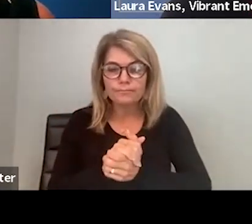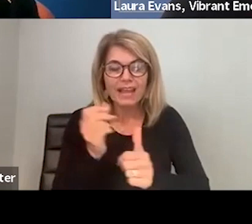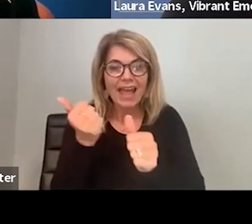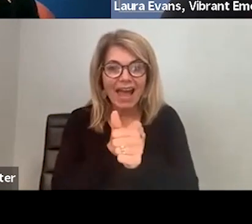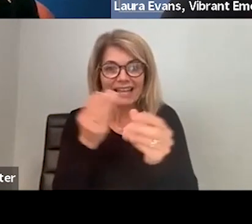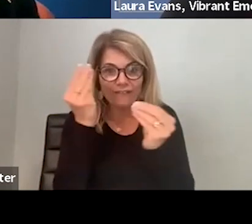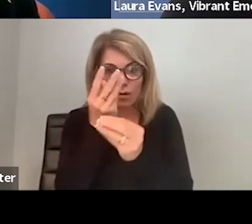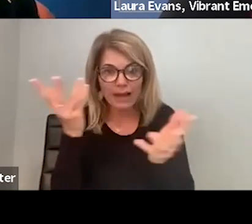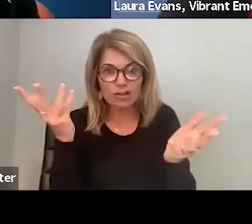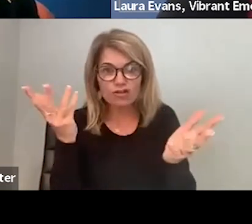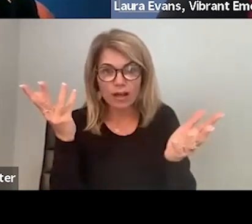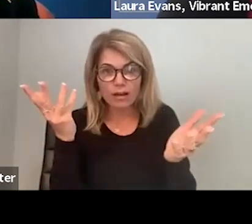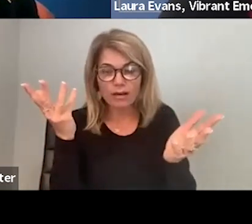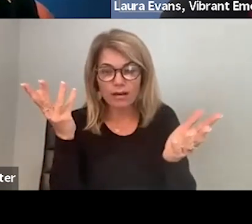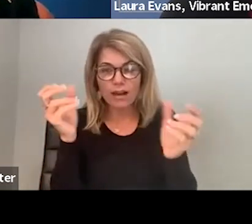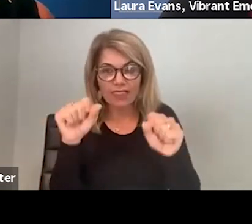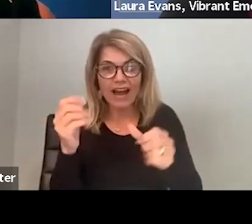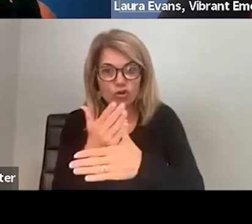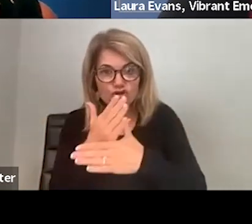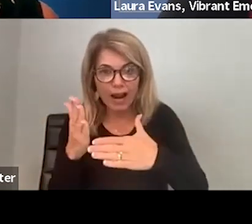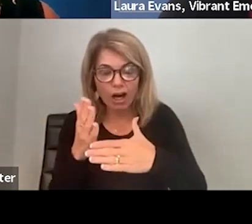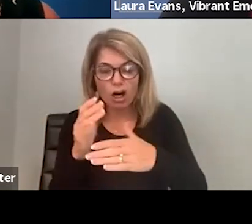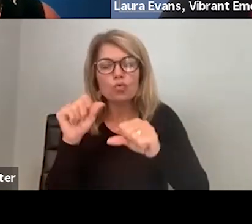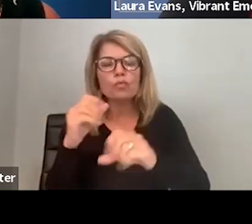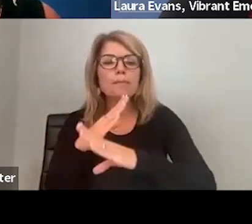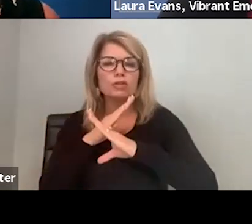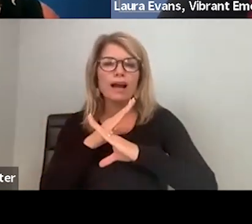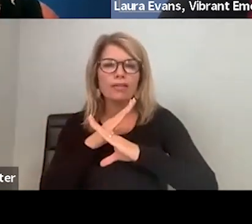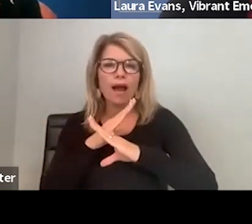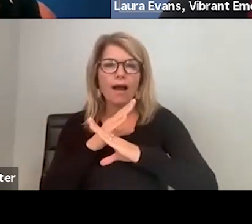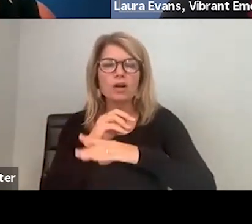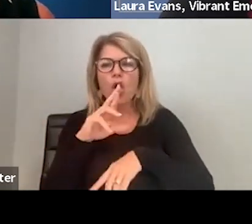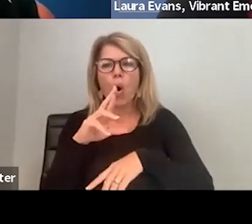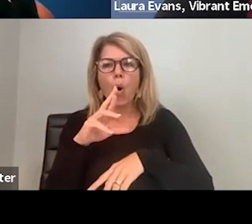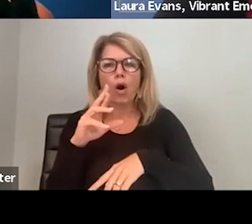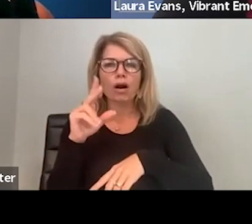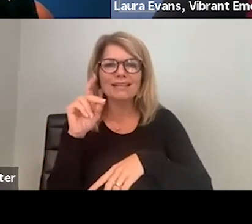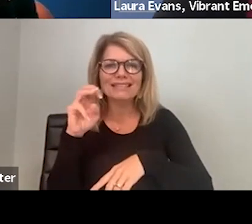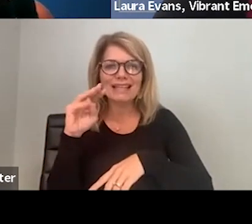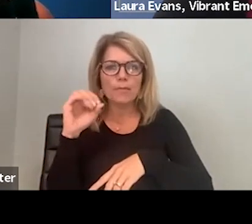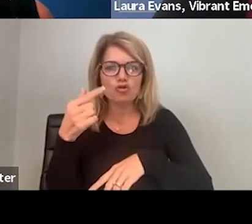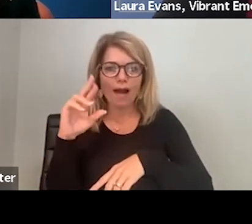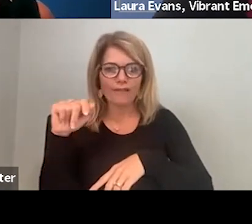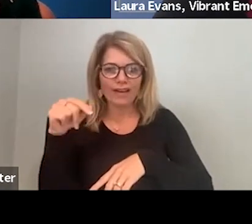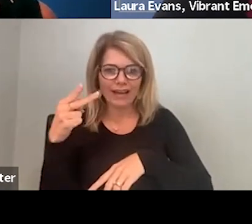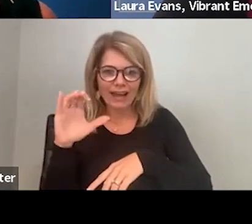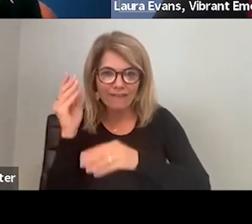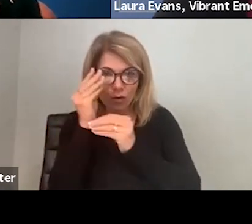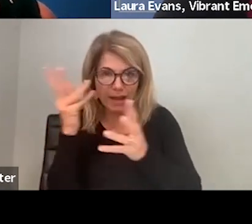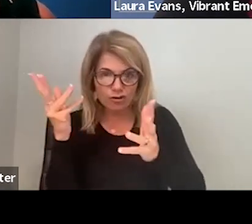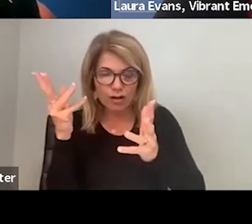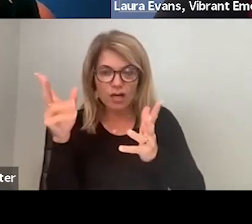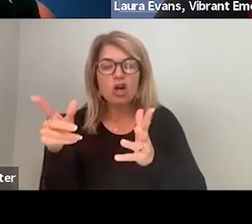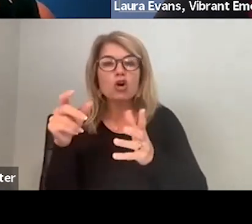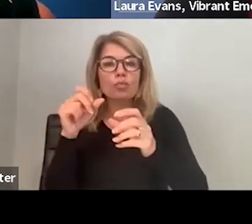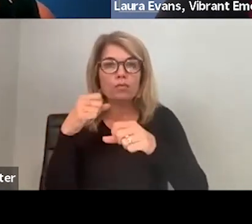do protect privacy, and any demographic information is sort of for three purposes. One, to ensure that we are saving